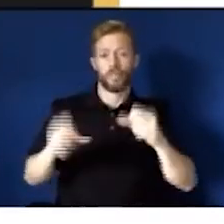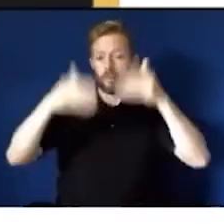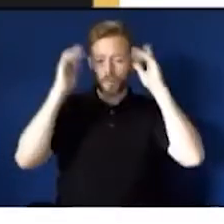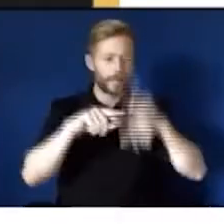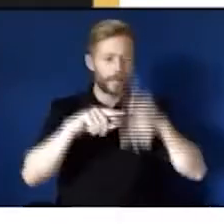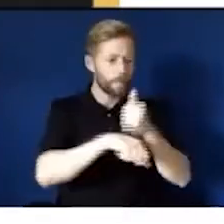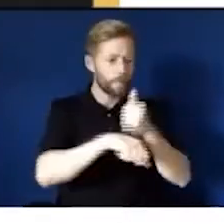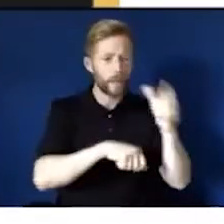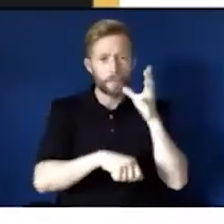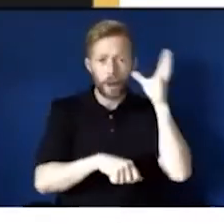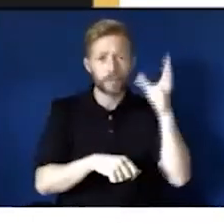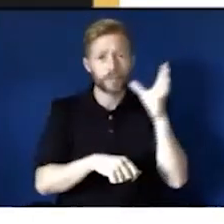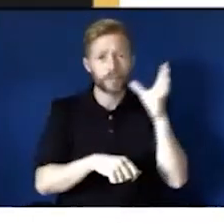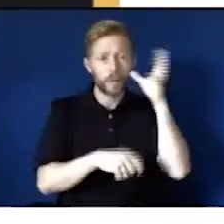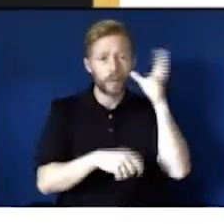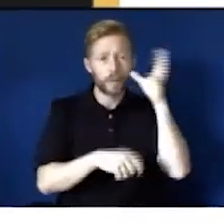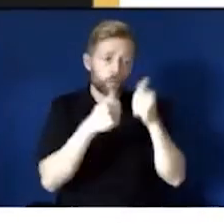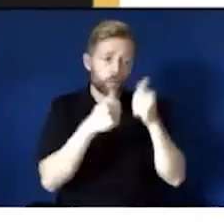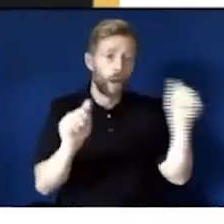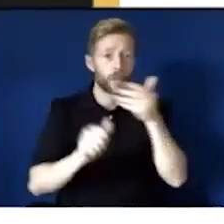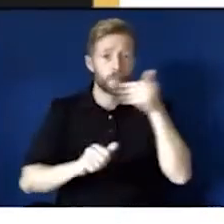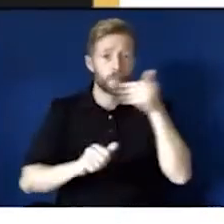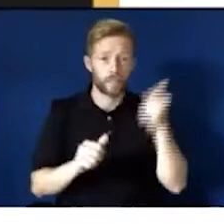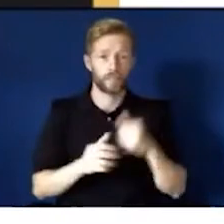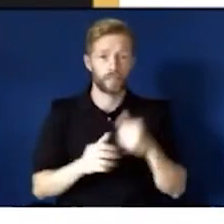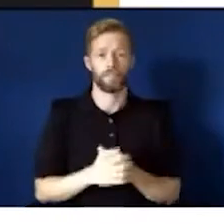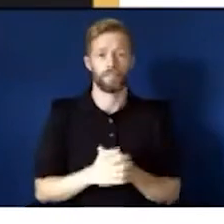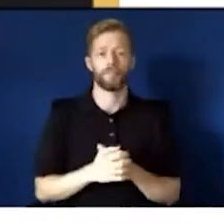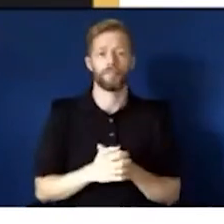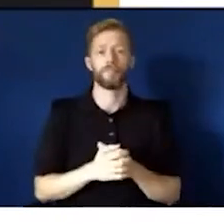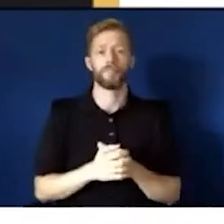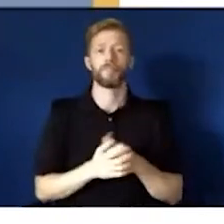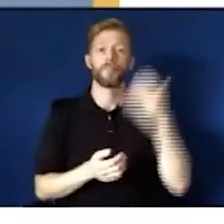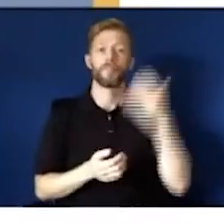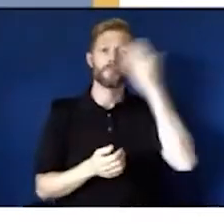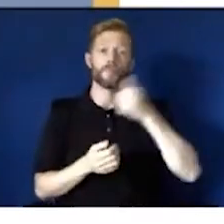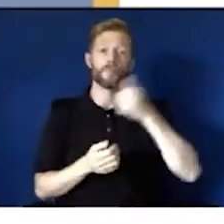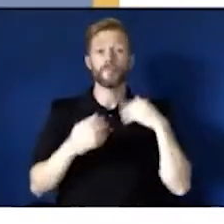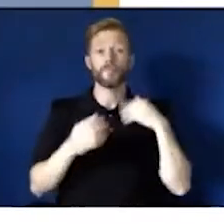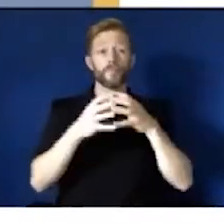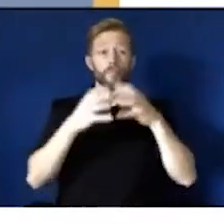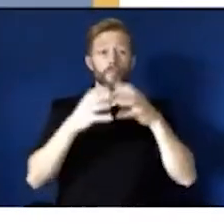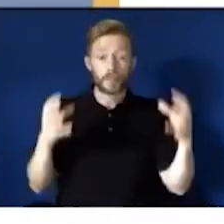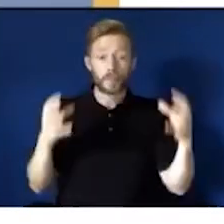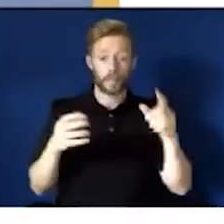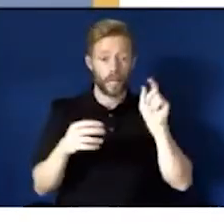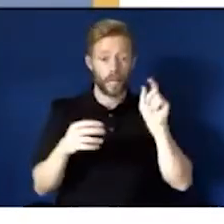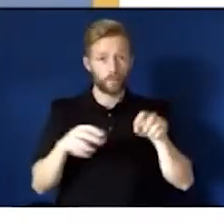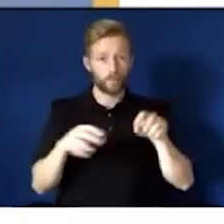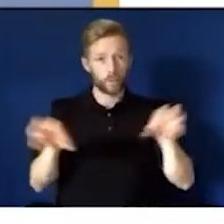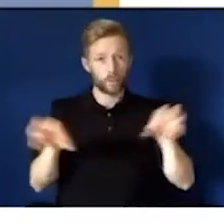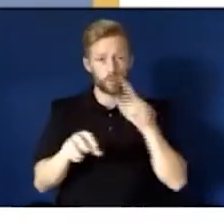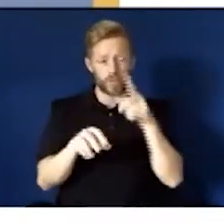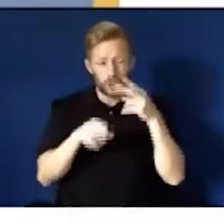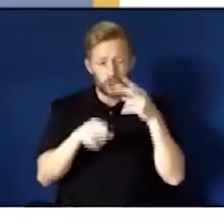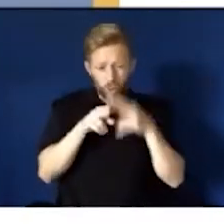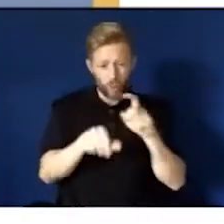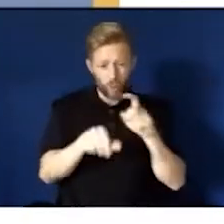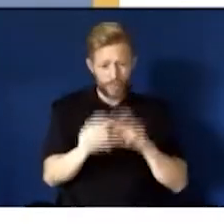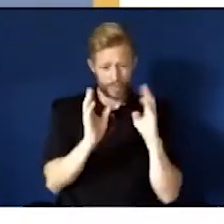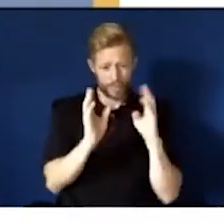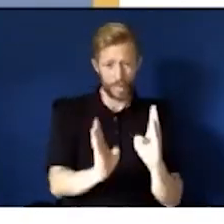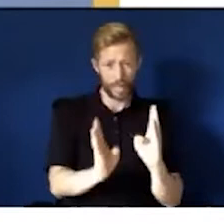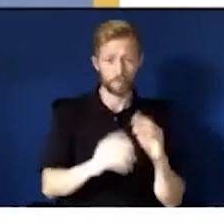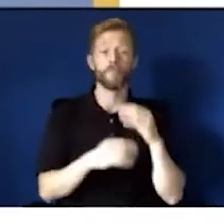is overwhelmed. You can't blame the parents because parents are trying their best. So because they have, there's so much that they have to do in